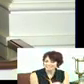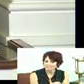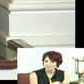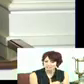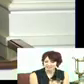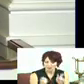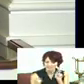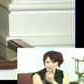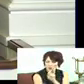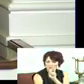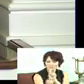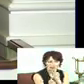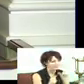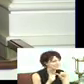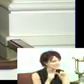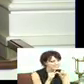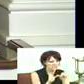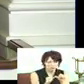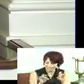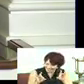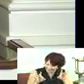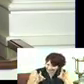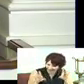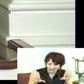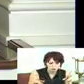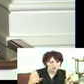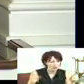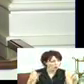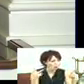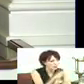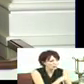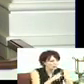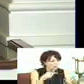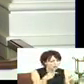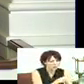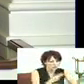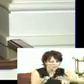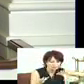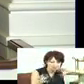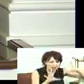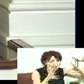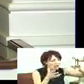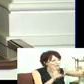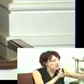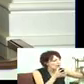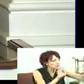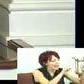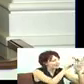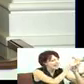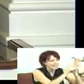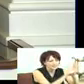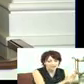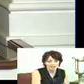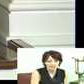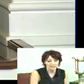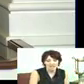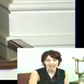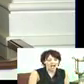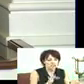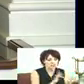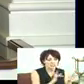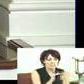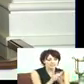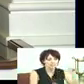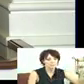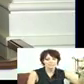Retaliation continues, and the hatred only gets deeper and deeper and deeper. And Jesus came and said, I will show